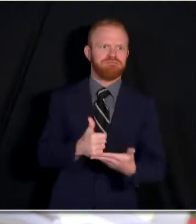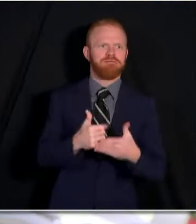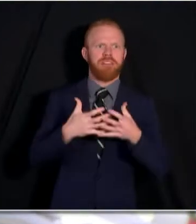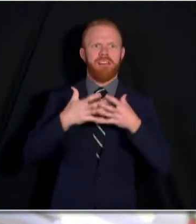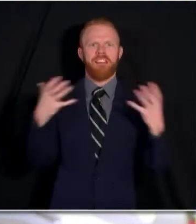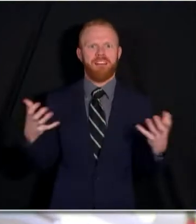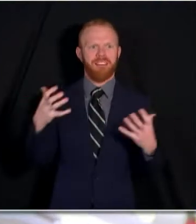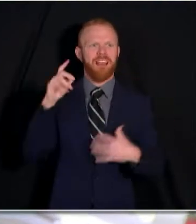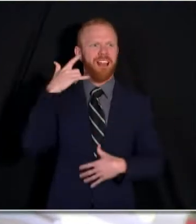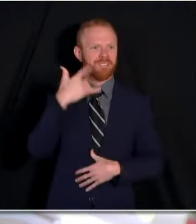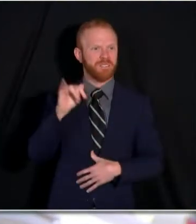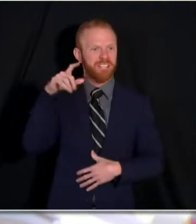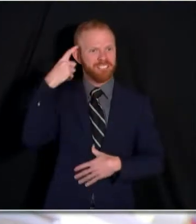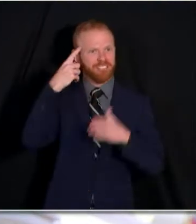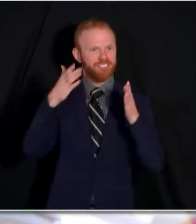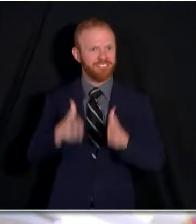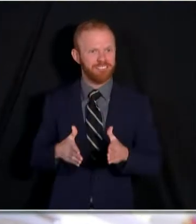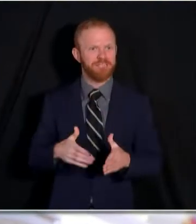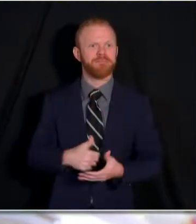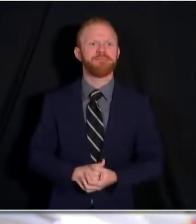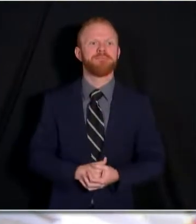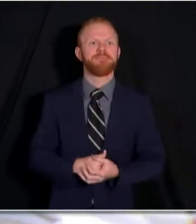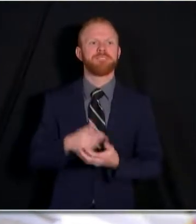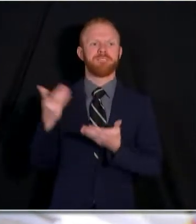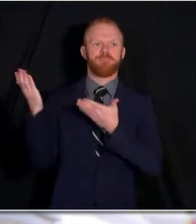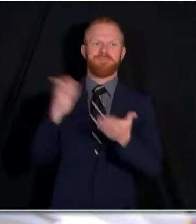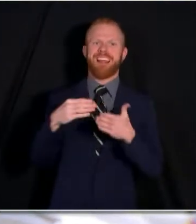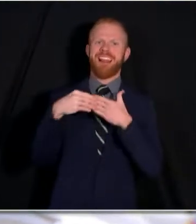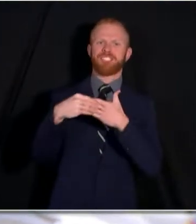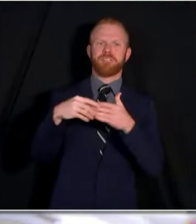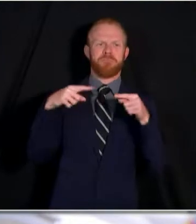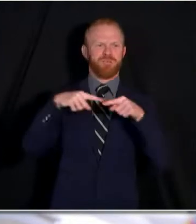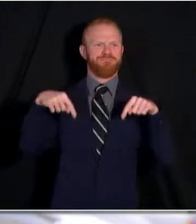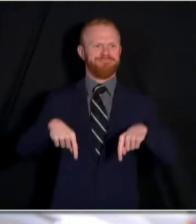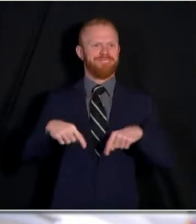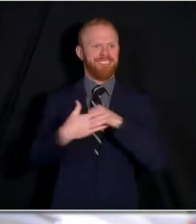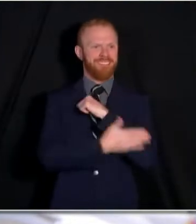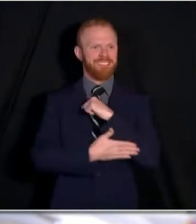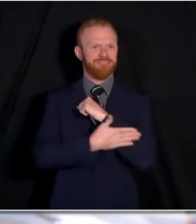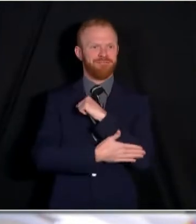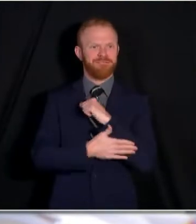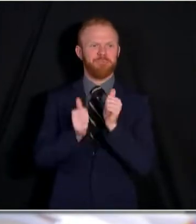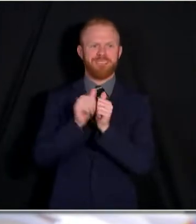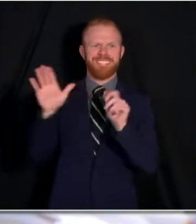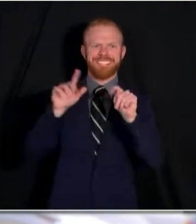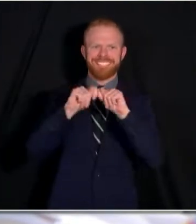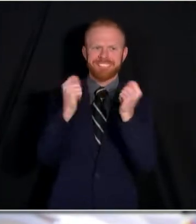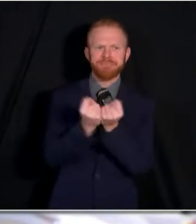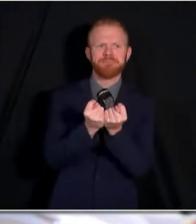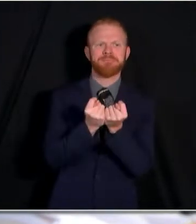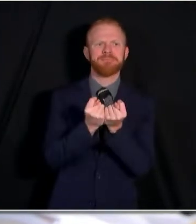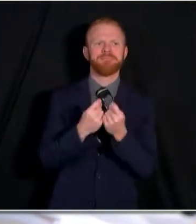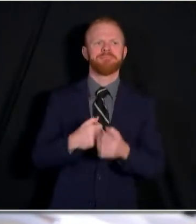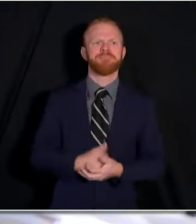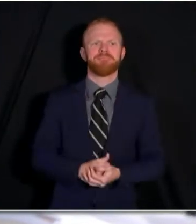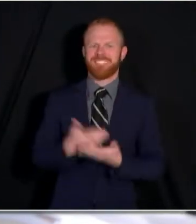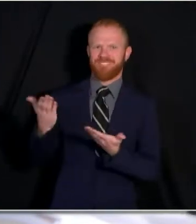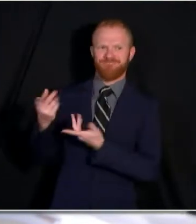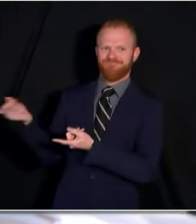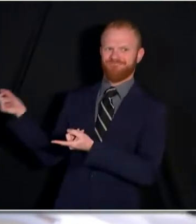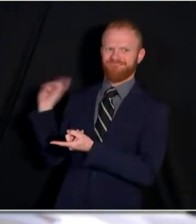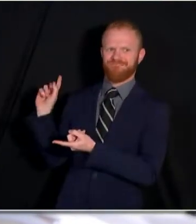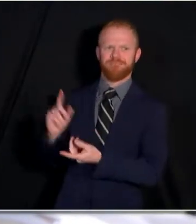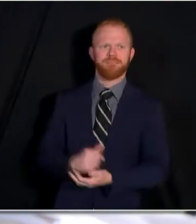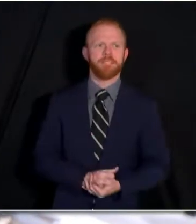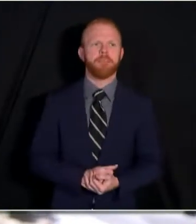now bringing that leadership to the nation. I want to thank him and his team, he's back there very smartly, for the great work that they are doing. We've seen that